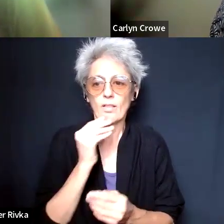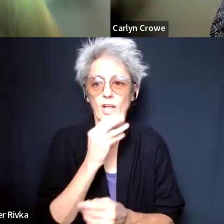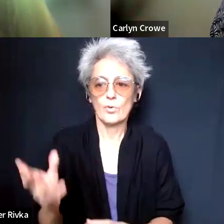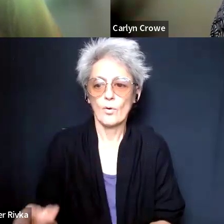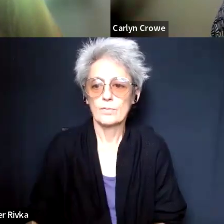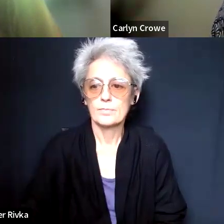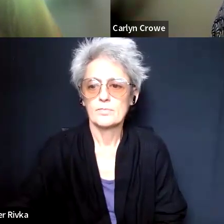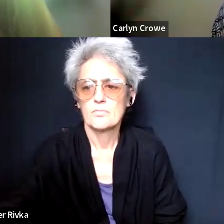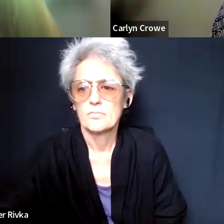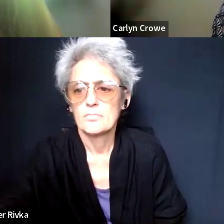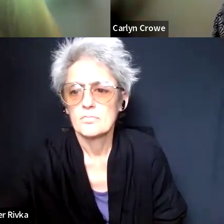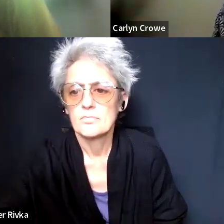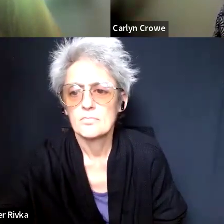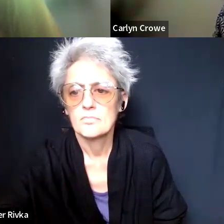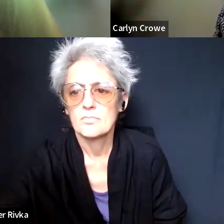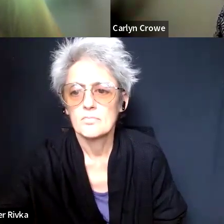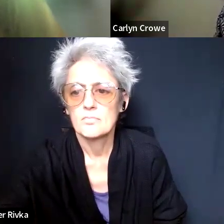Definitely.